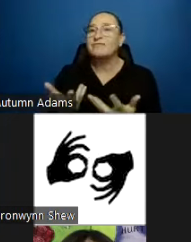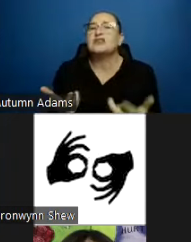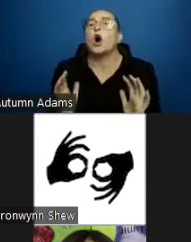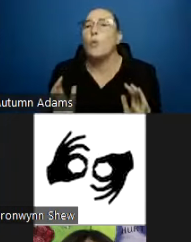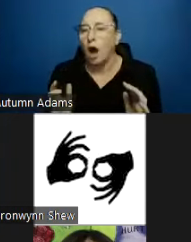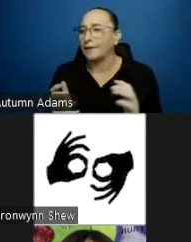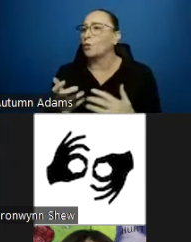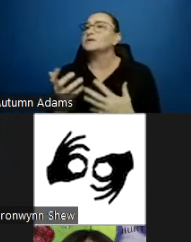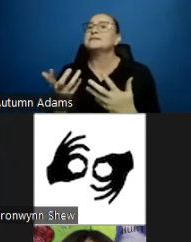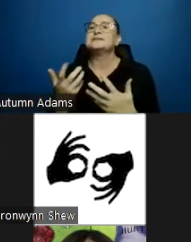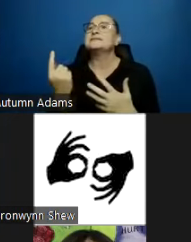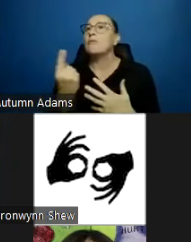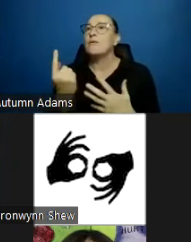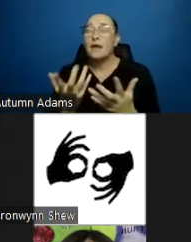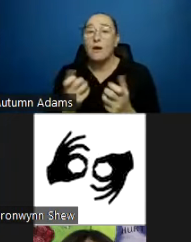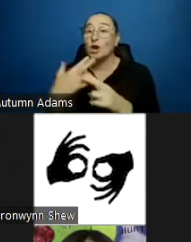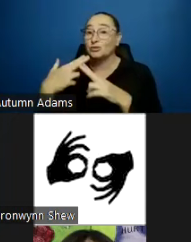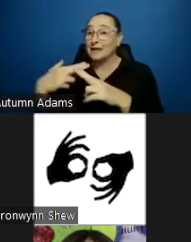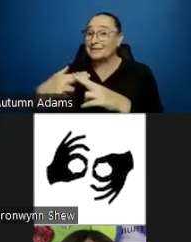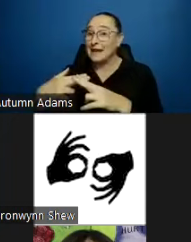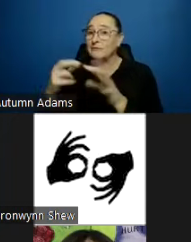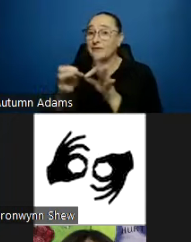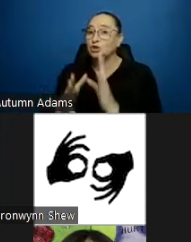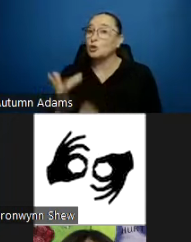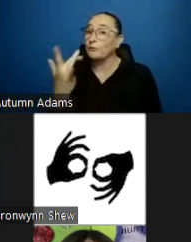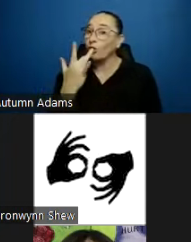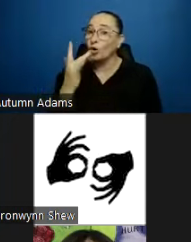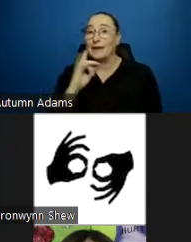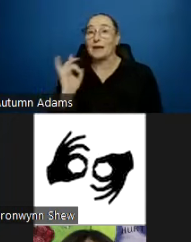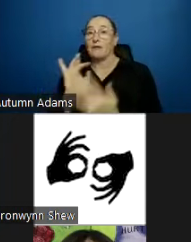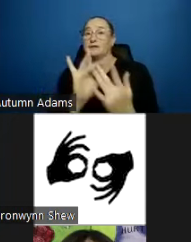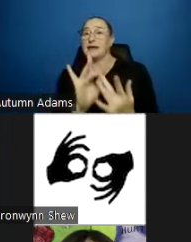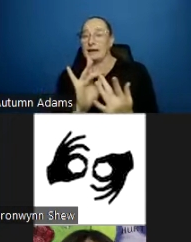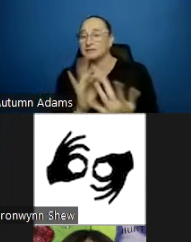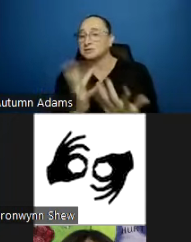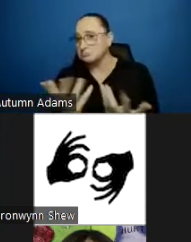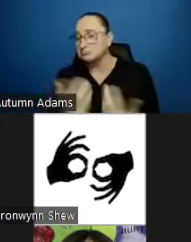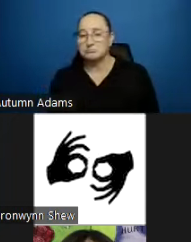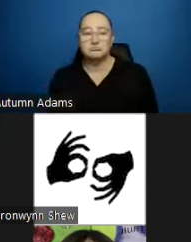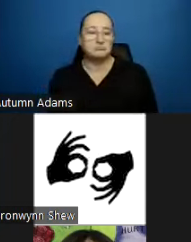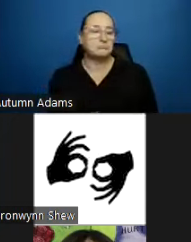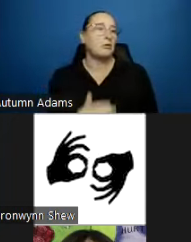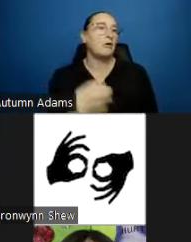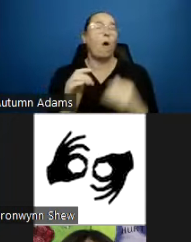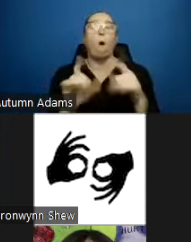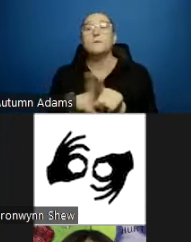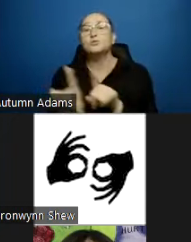If there is a name of an interpreter they prefer that we could reach out to. And